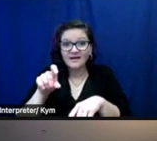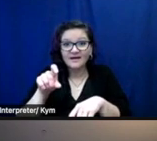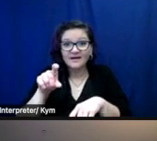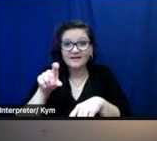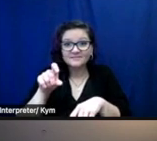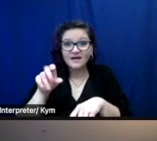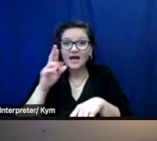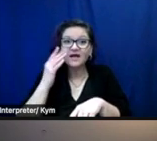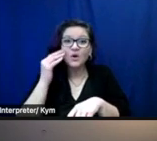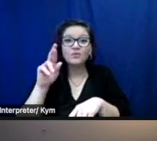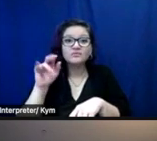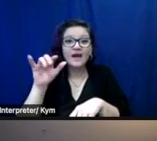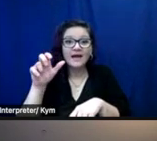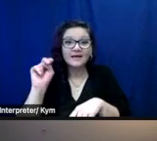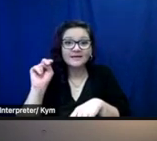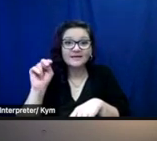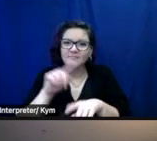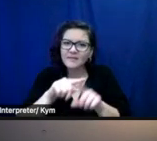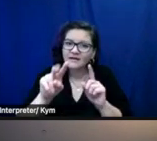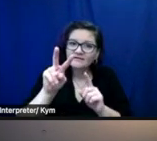Ryan. Vanessa, do you have yours?